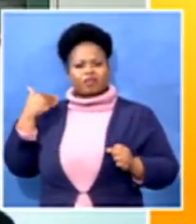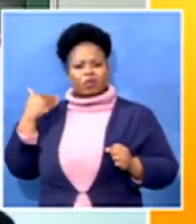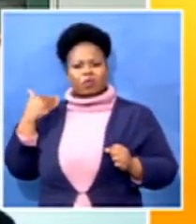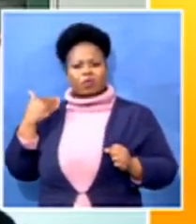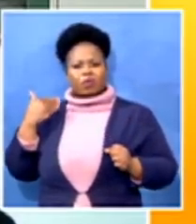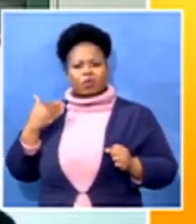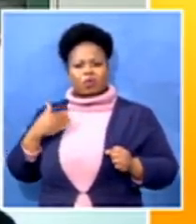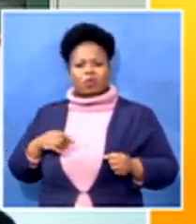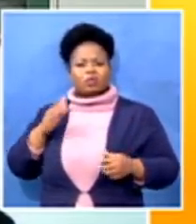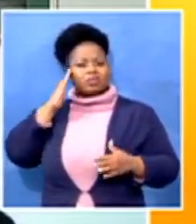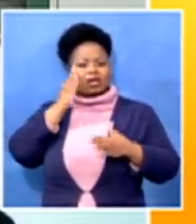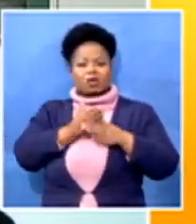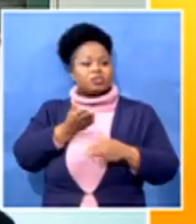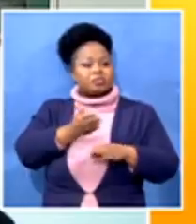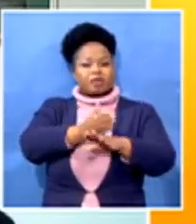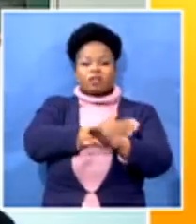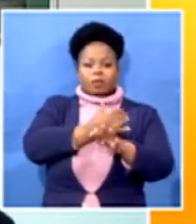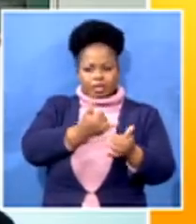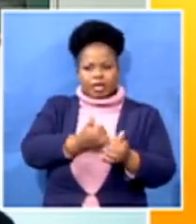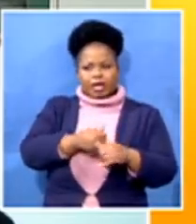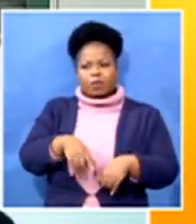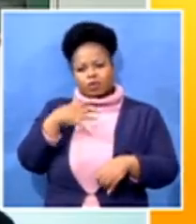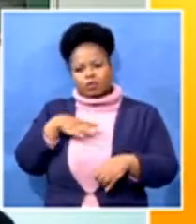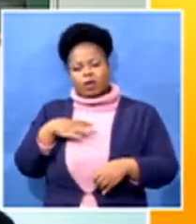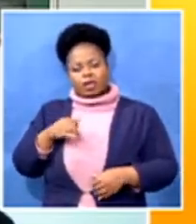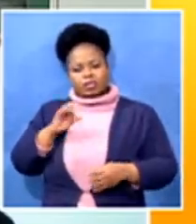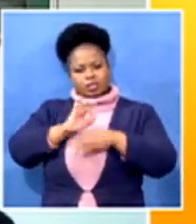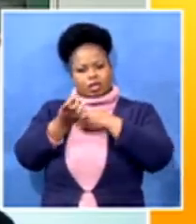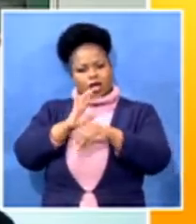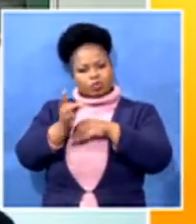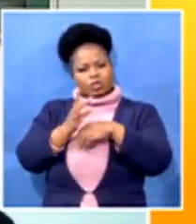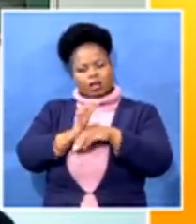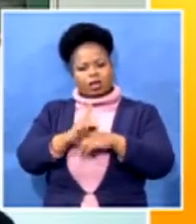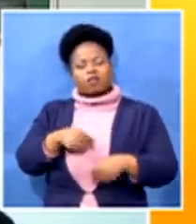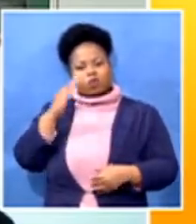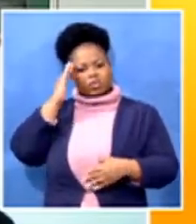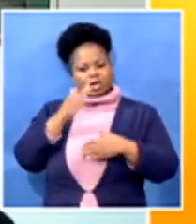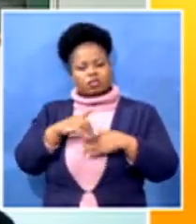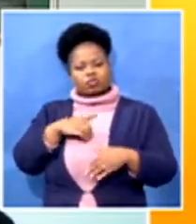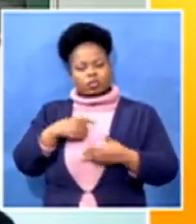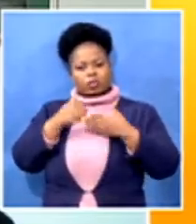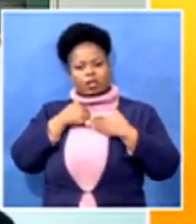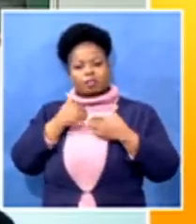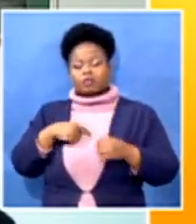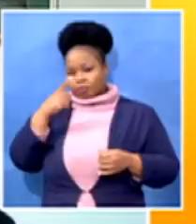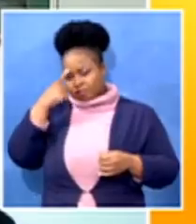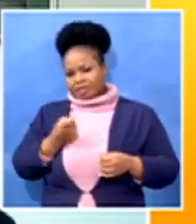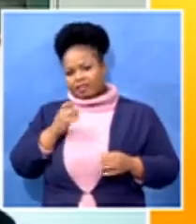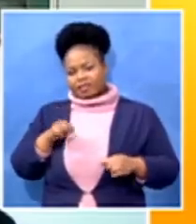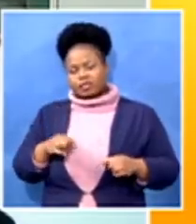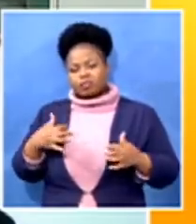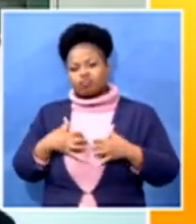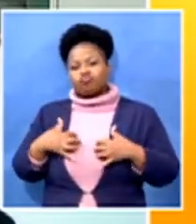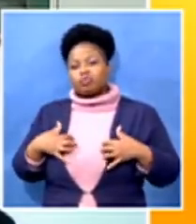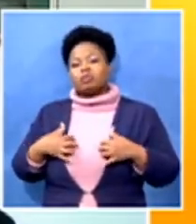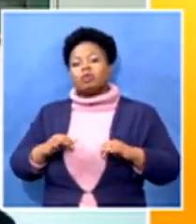psychiatrist or psychologist before, and now starting to need psychiatric help. So we definitely believe that this is going to be very traumatic, and many people are